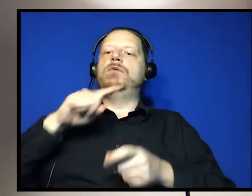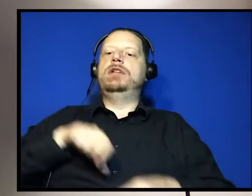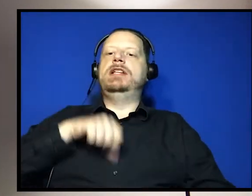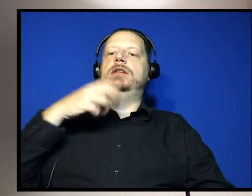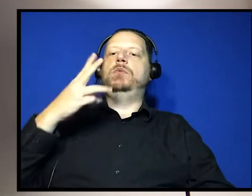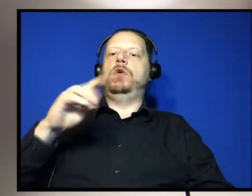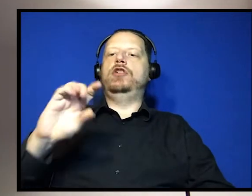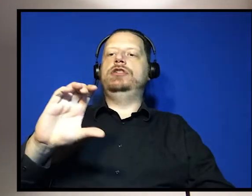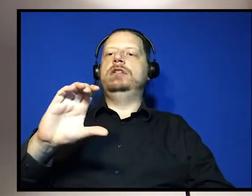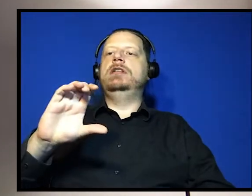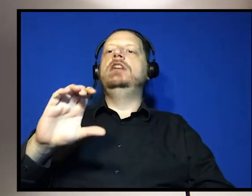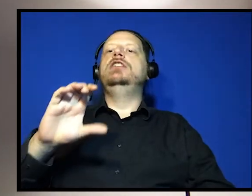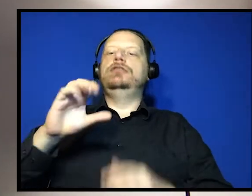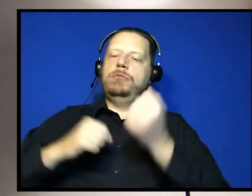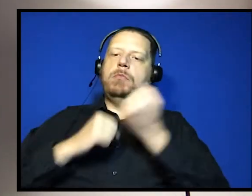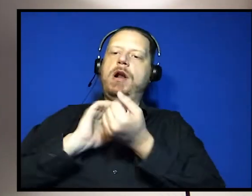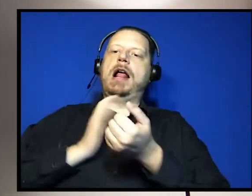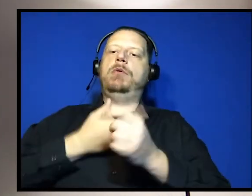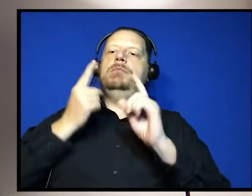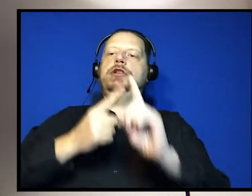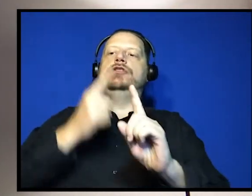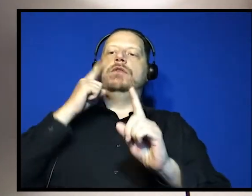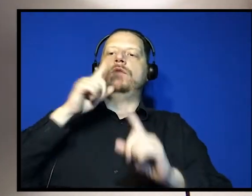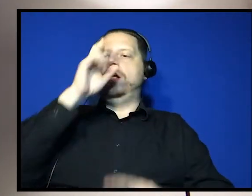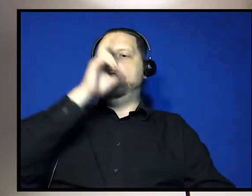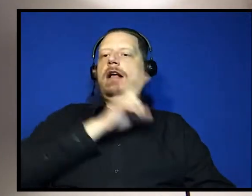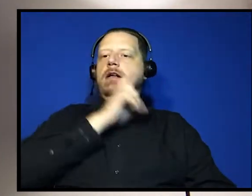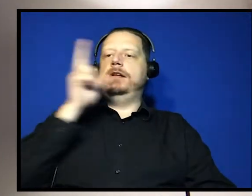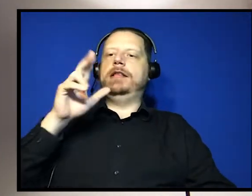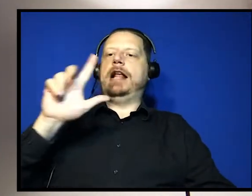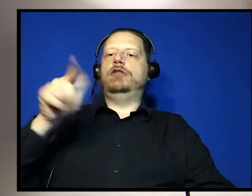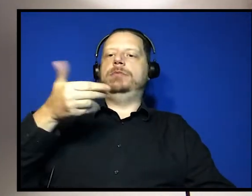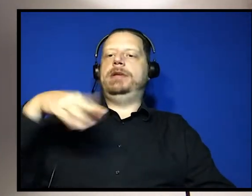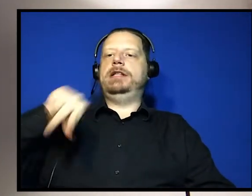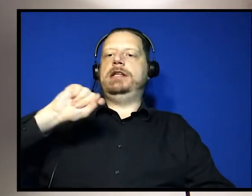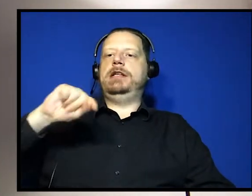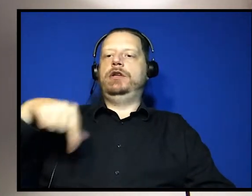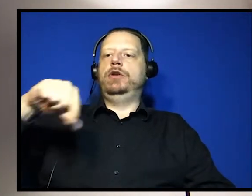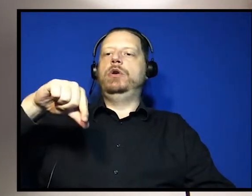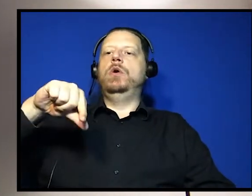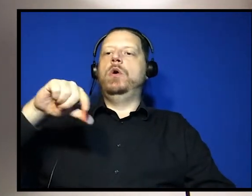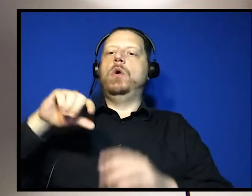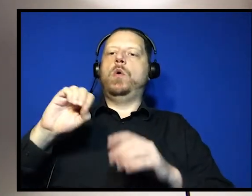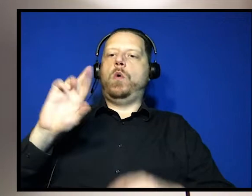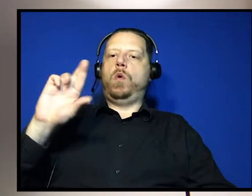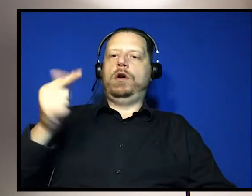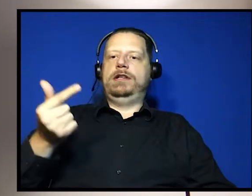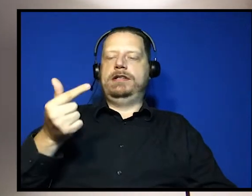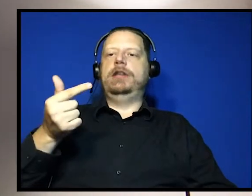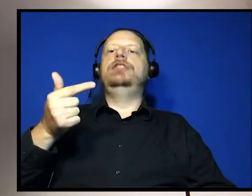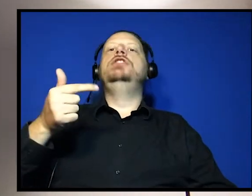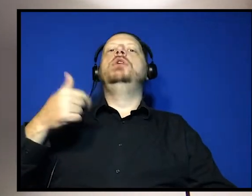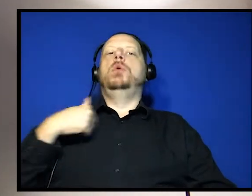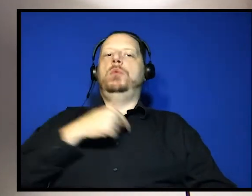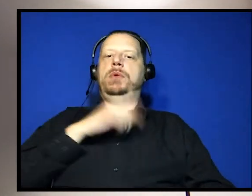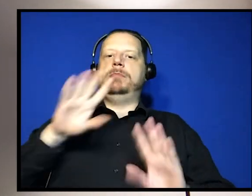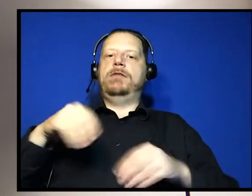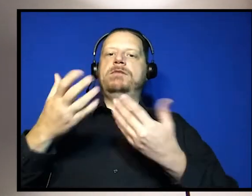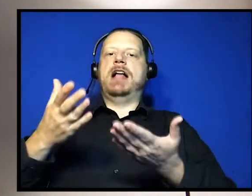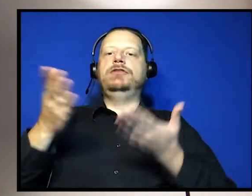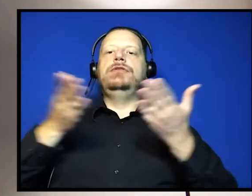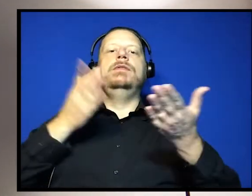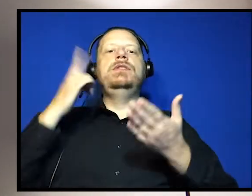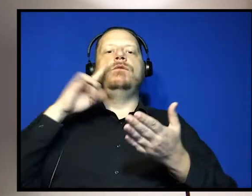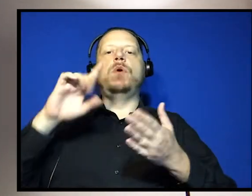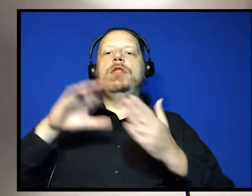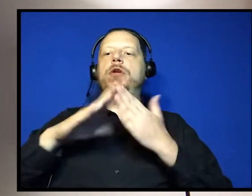our mission as an LGBTQ Catholic organization. Your support allows us to be able to provide these services to our